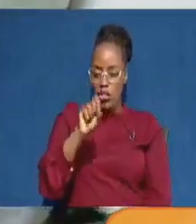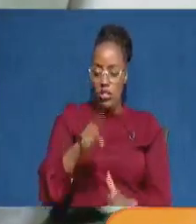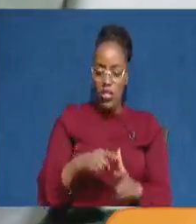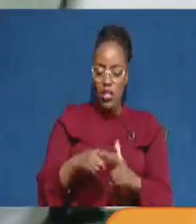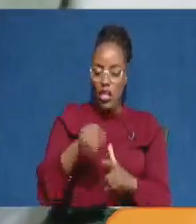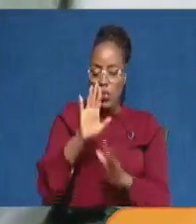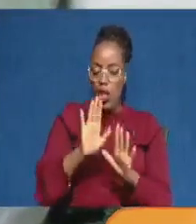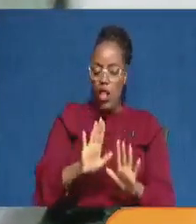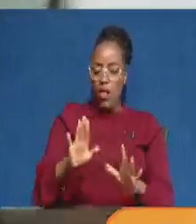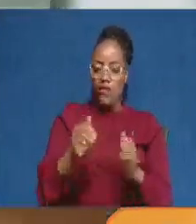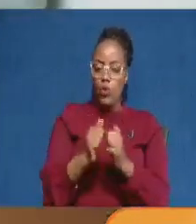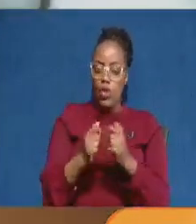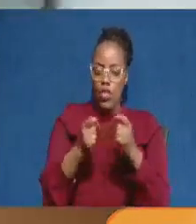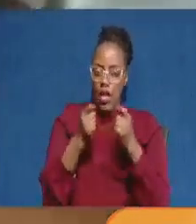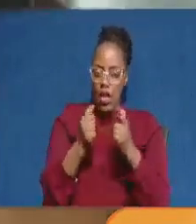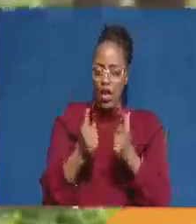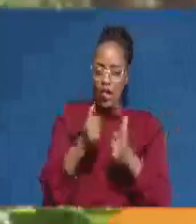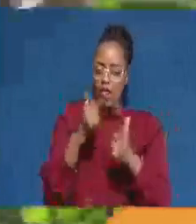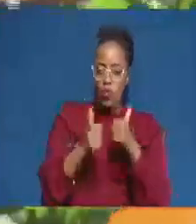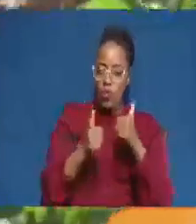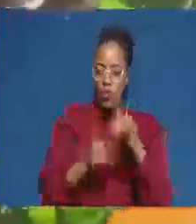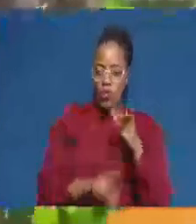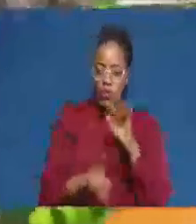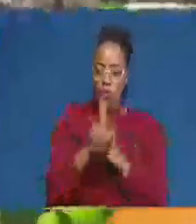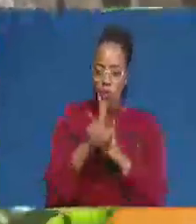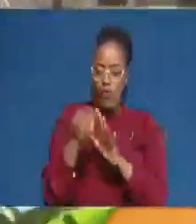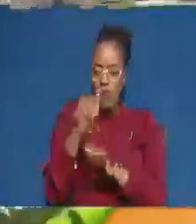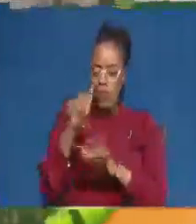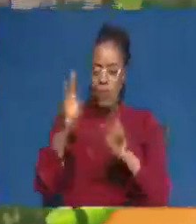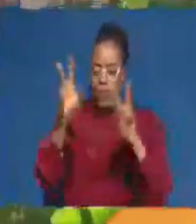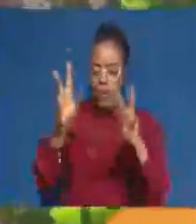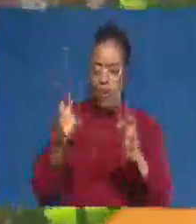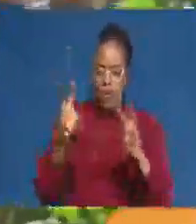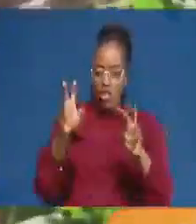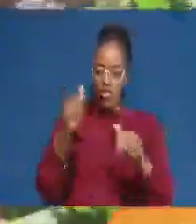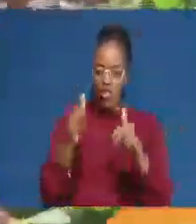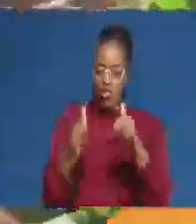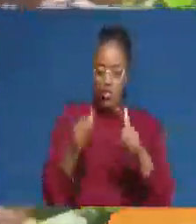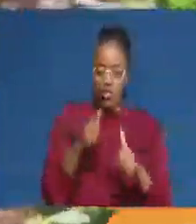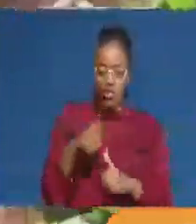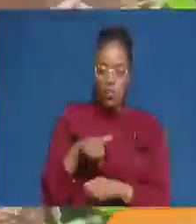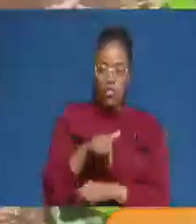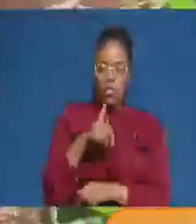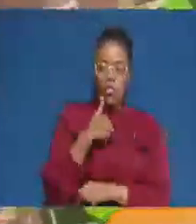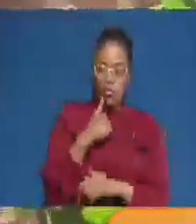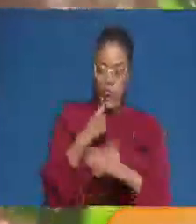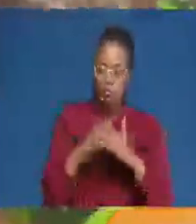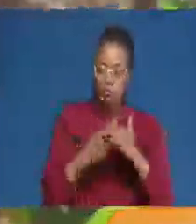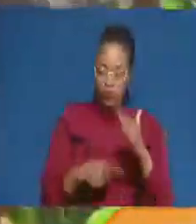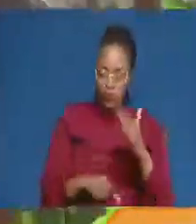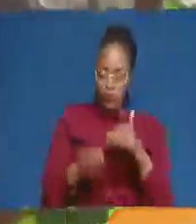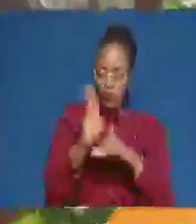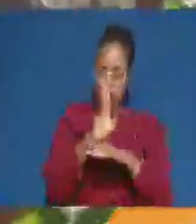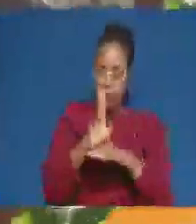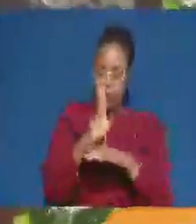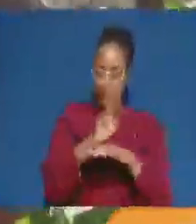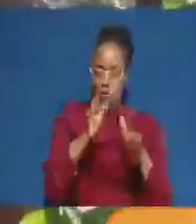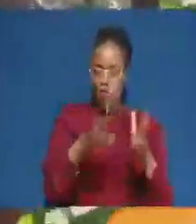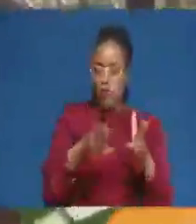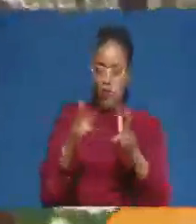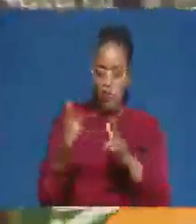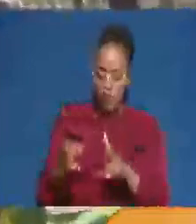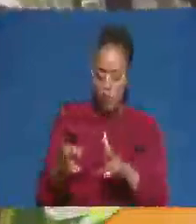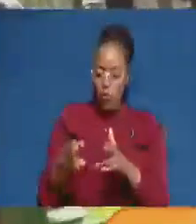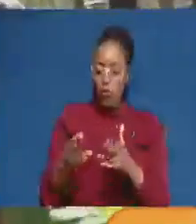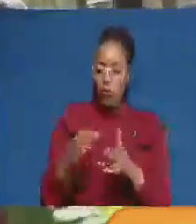with a few that will then shoot. Another issue that we have is that using the normal